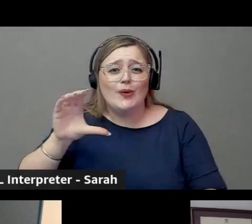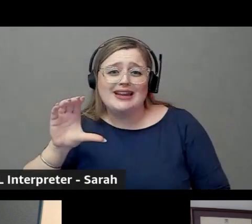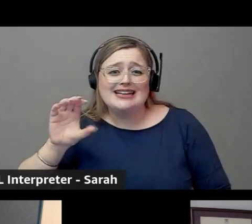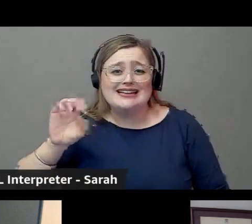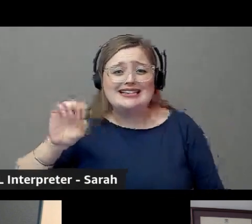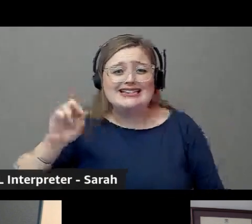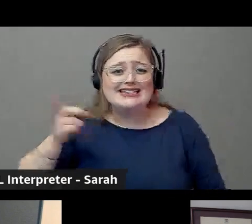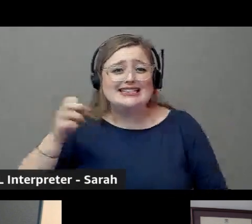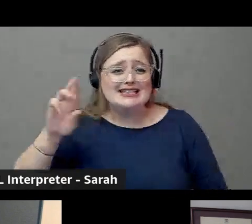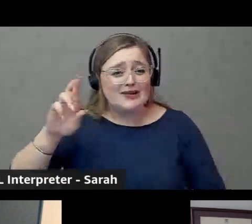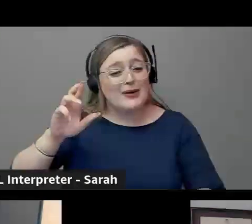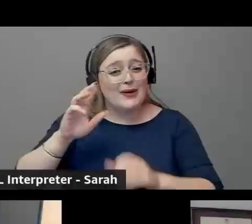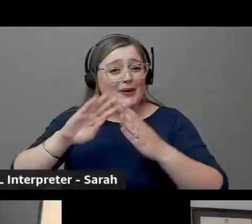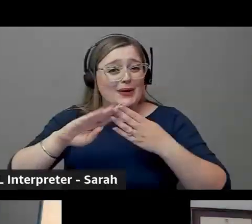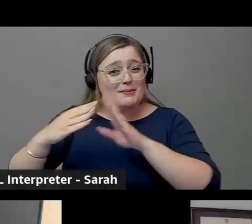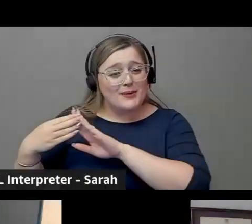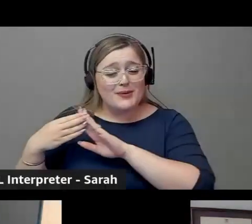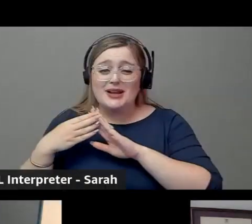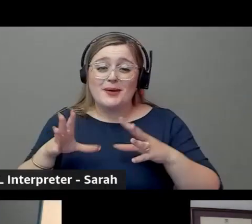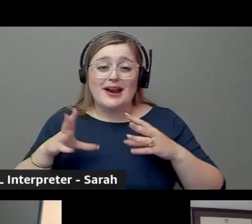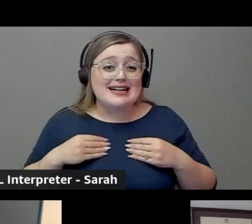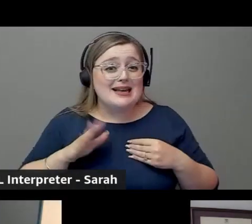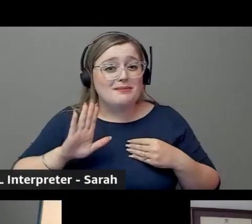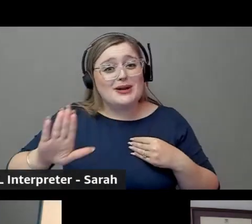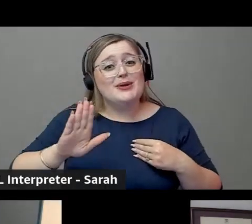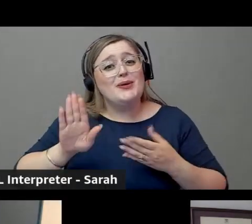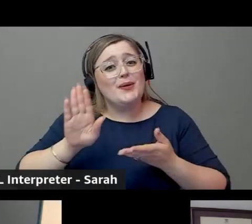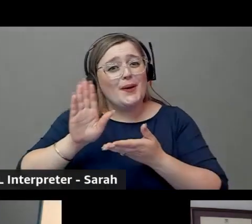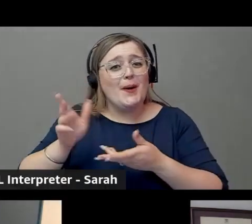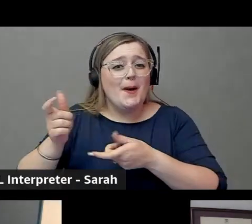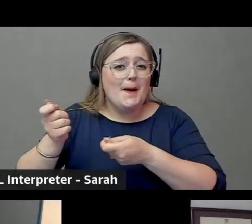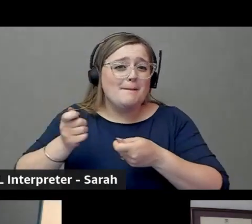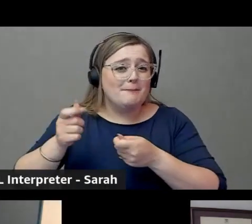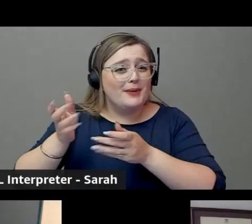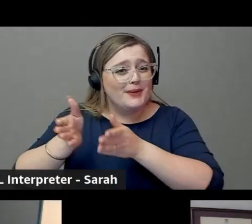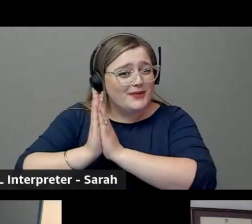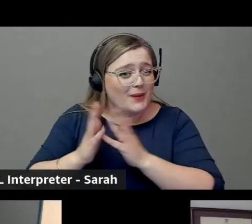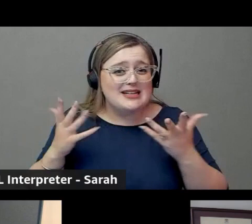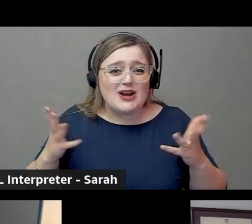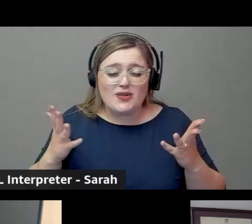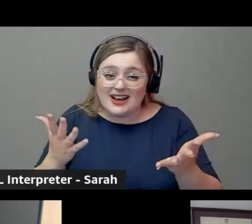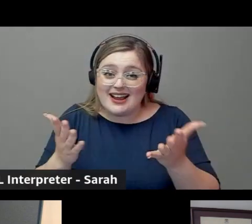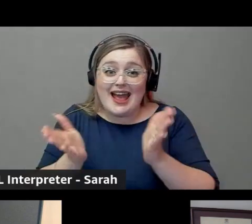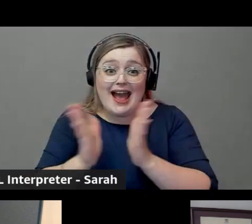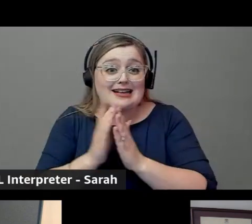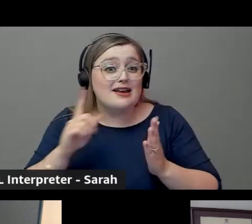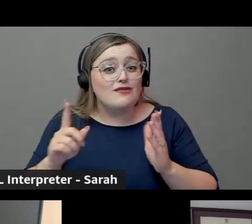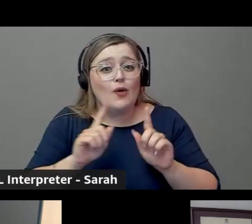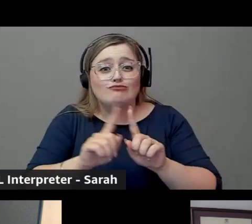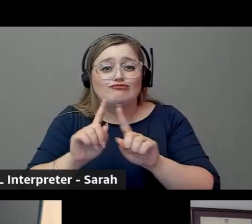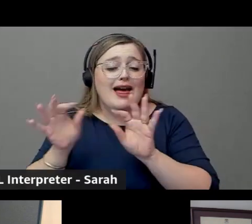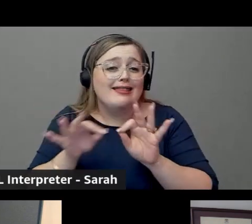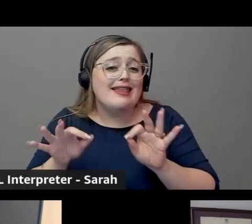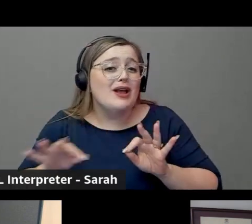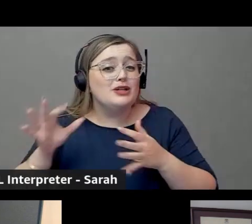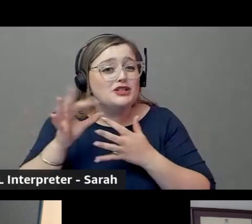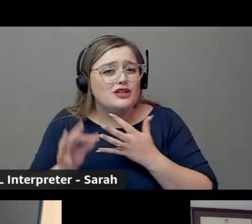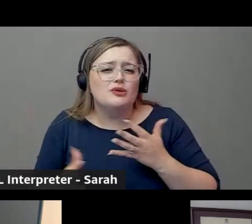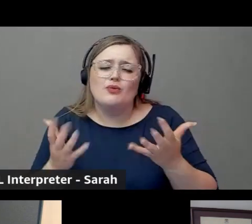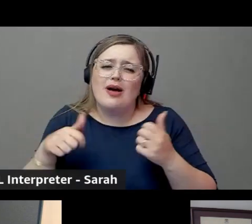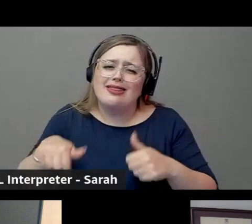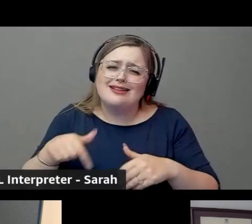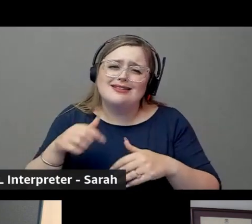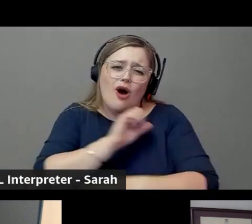pull requests from people already, asking for language features. We want to make the authorization engine that's going to work the best for